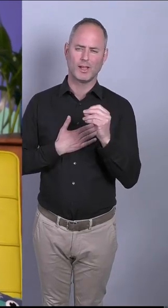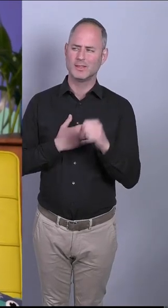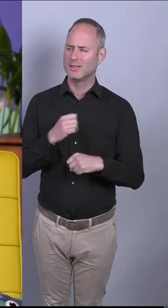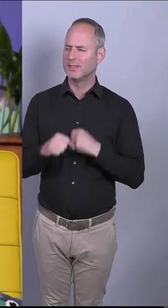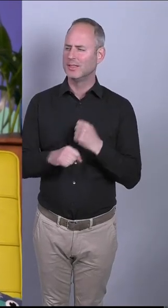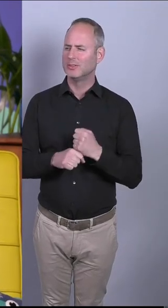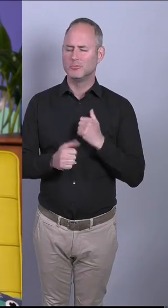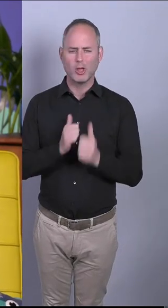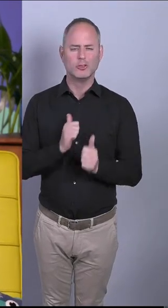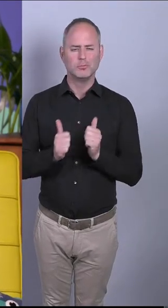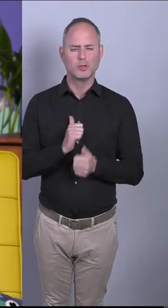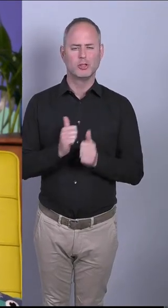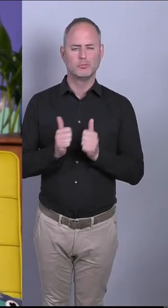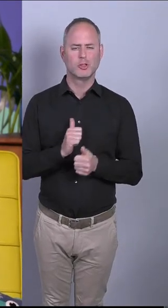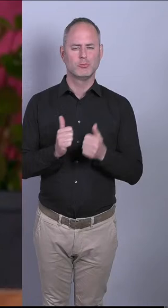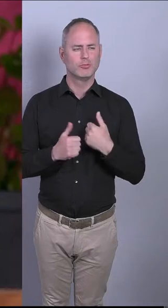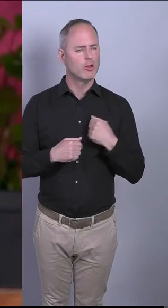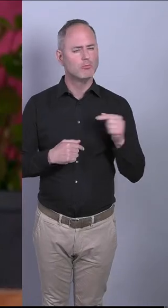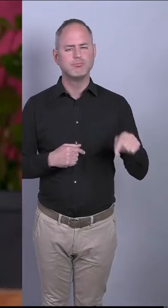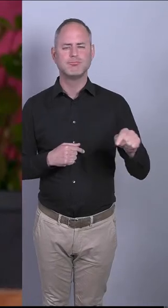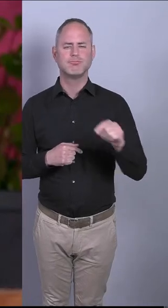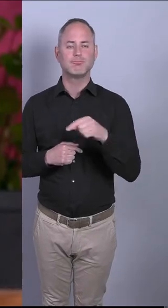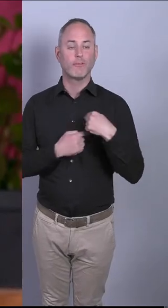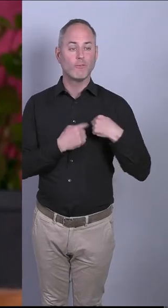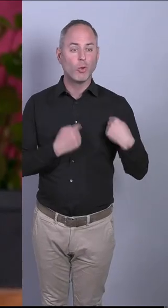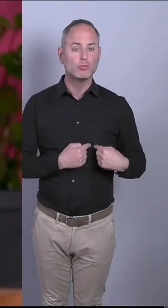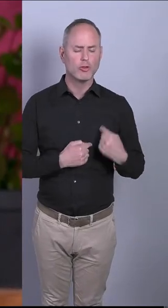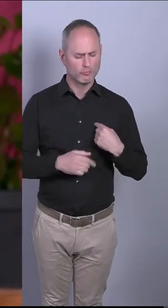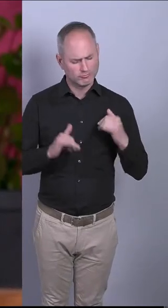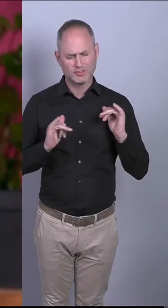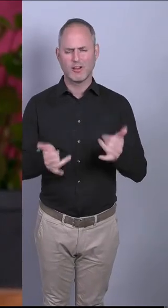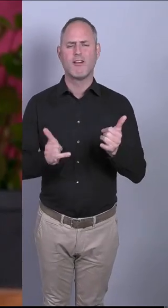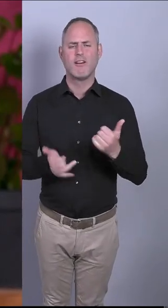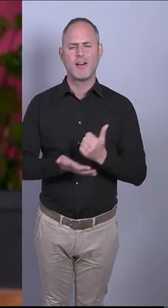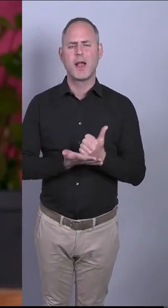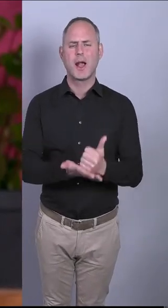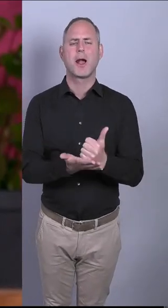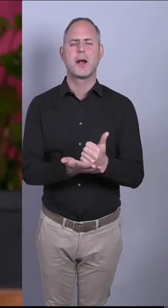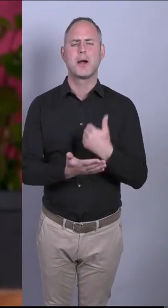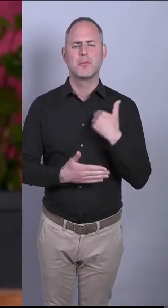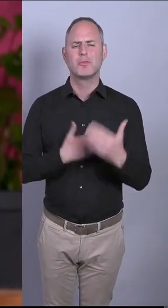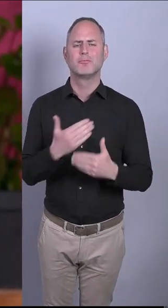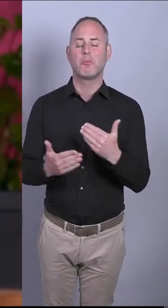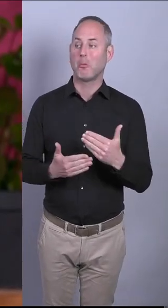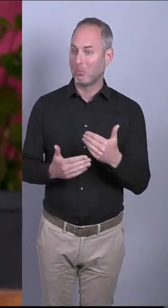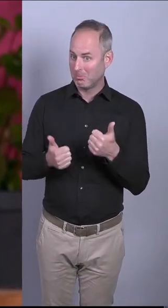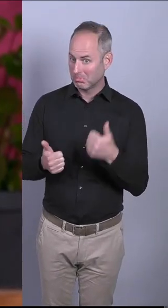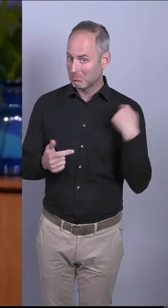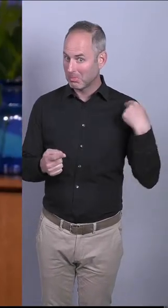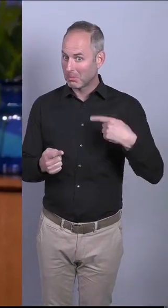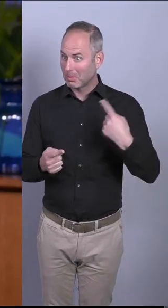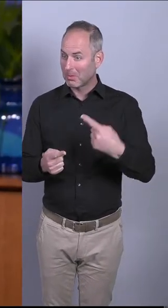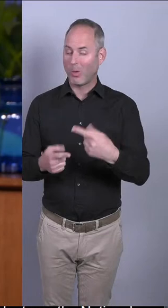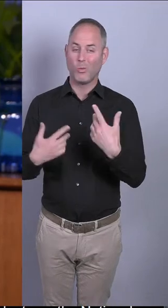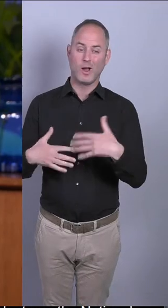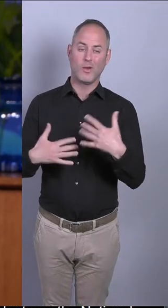20 years, I've been a volunteer in major events. Sustainability, definitely, in